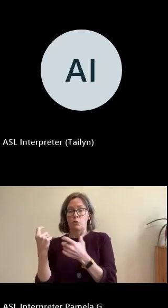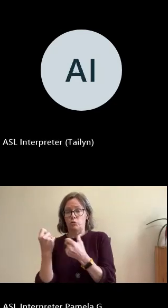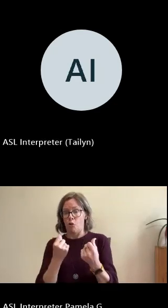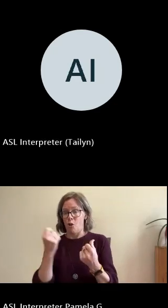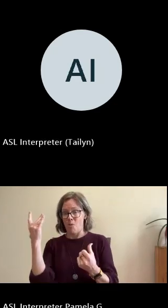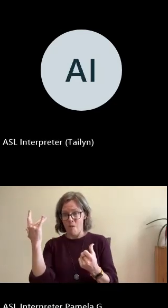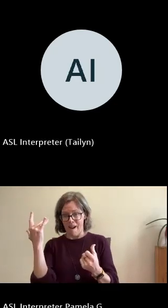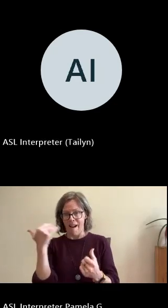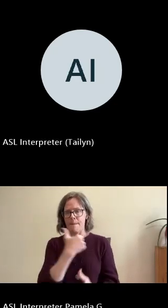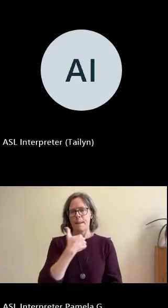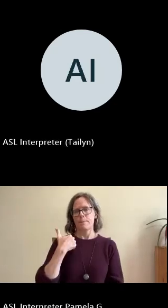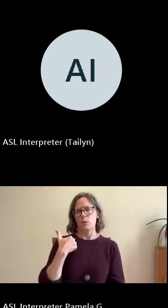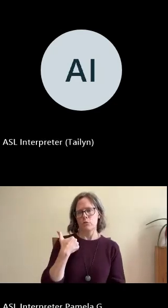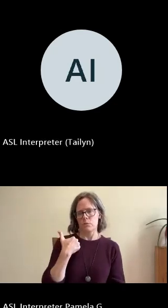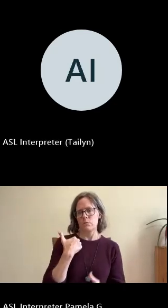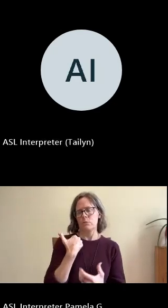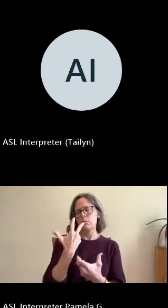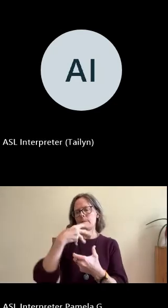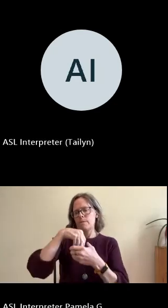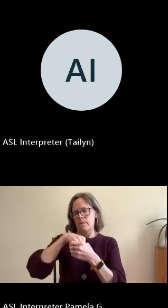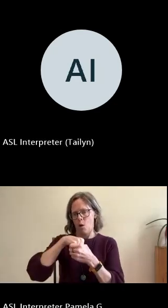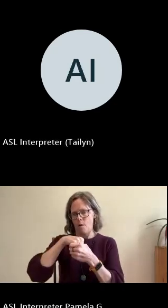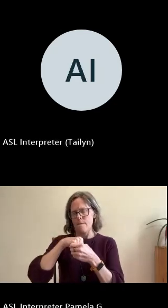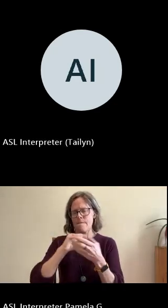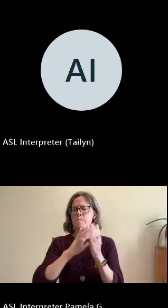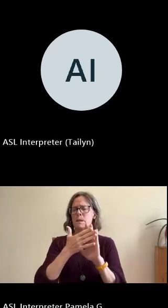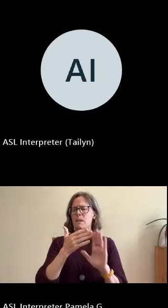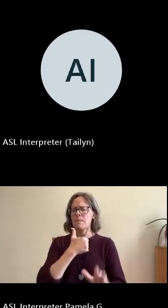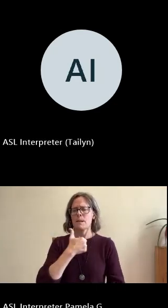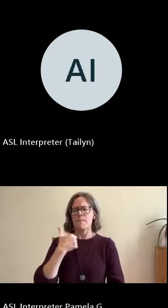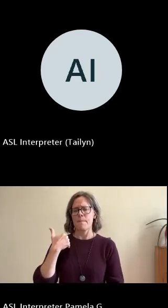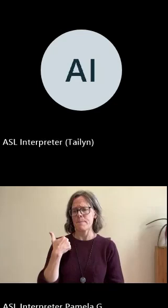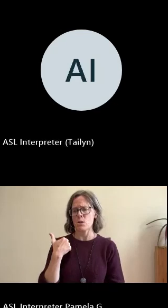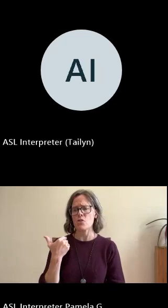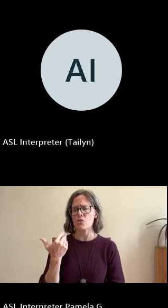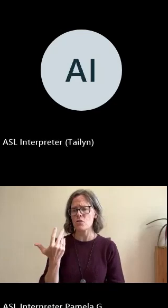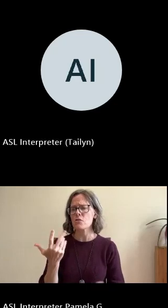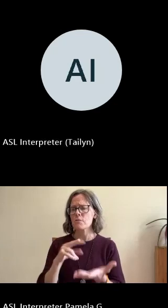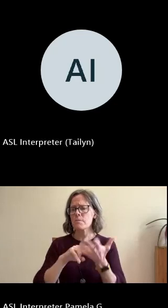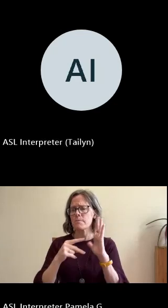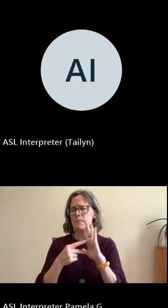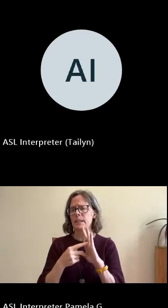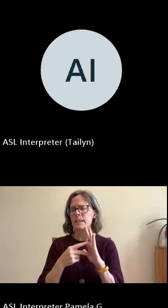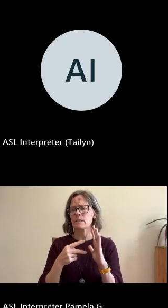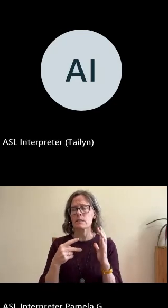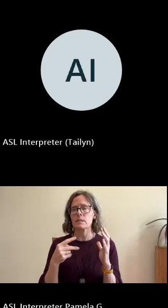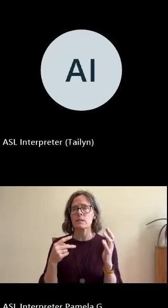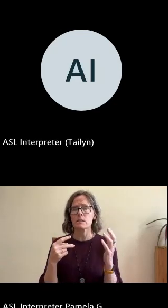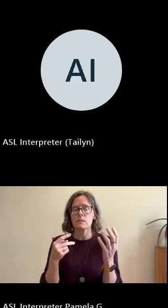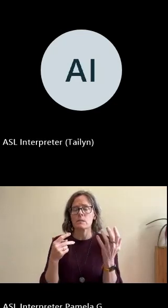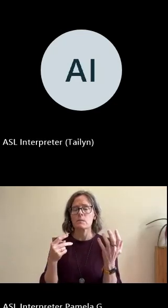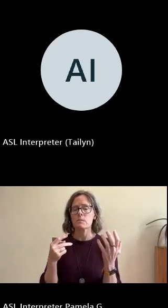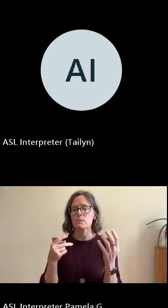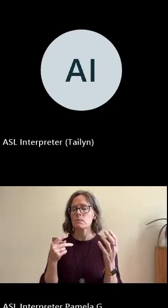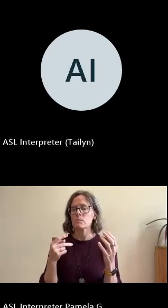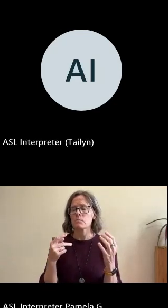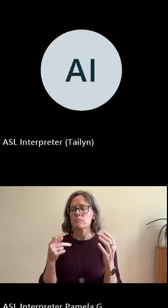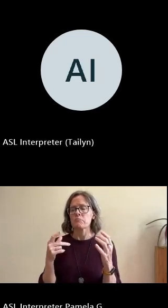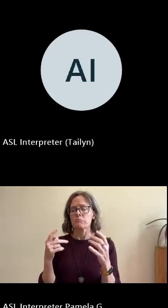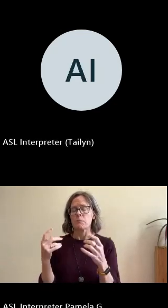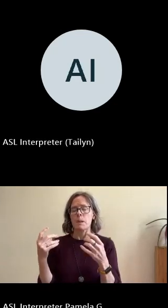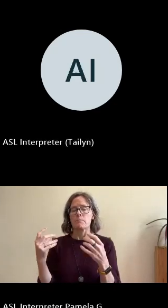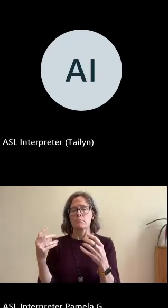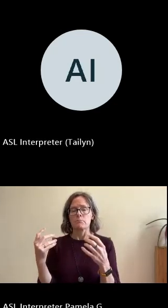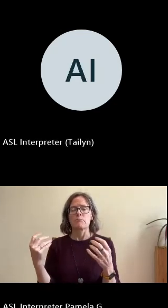member addresses pretty much all, if not 2/3 of the ingredients that are necessary for us to have